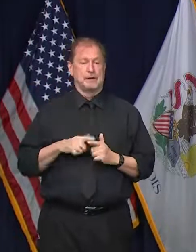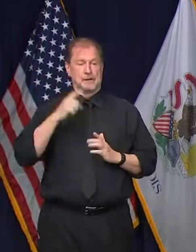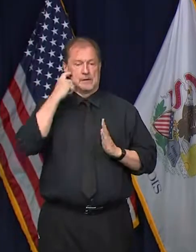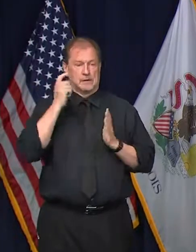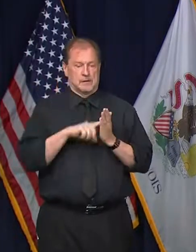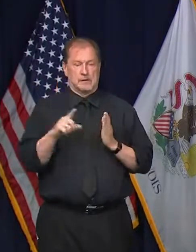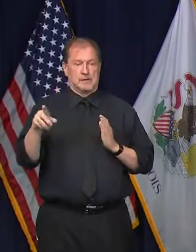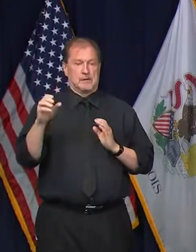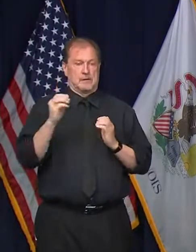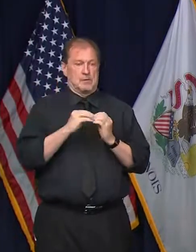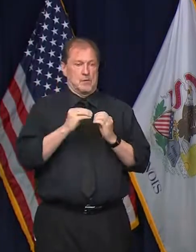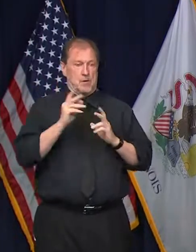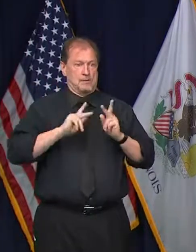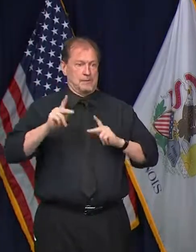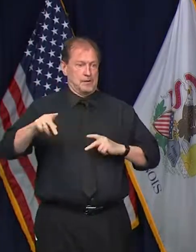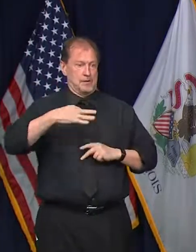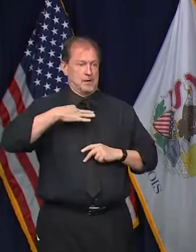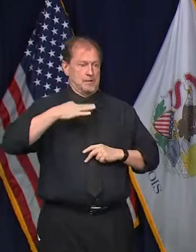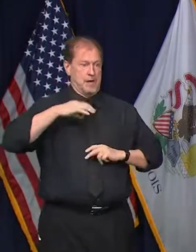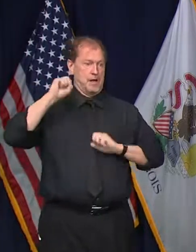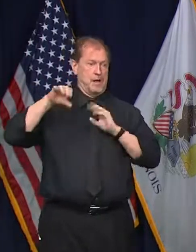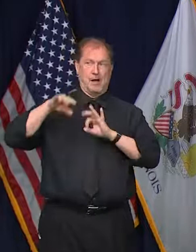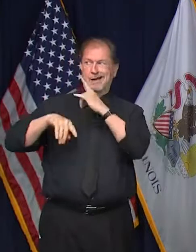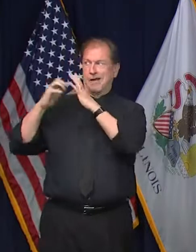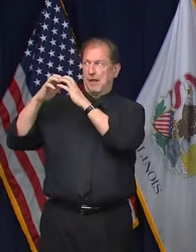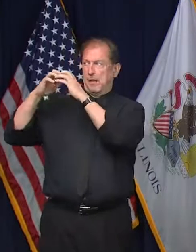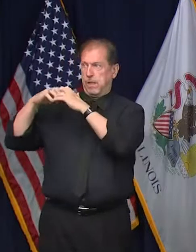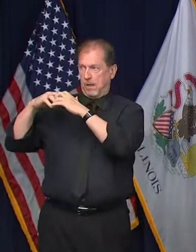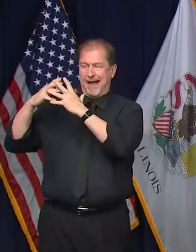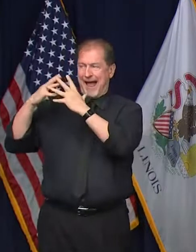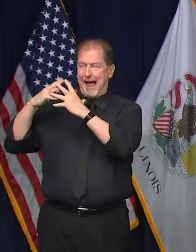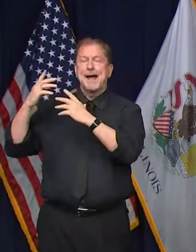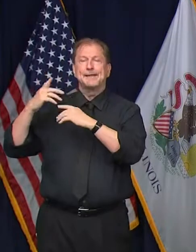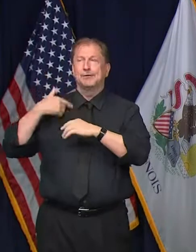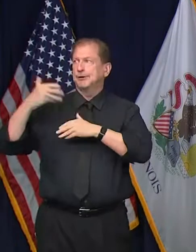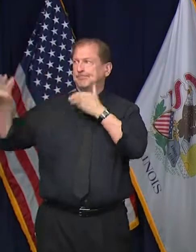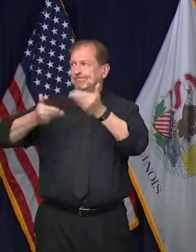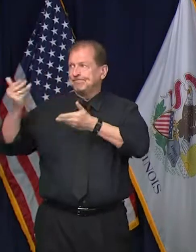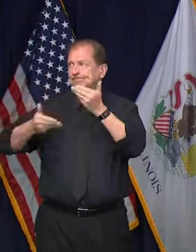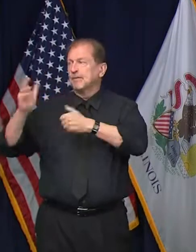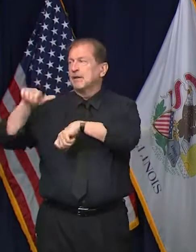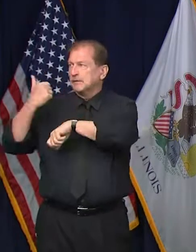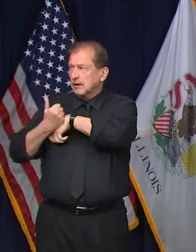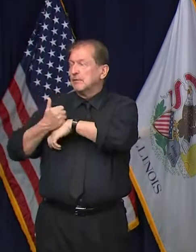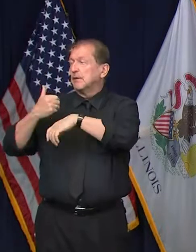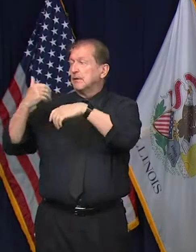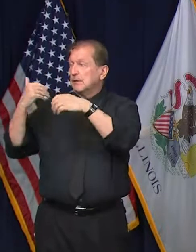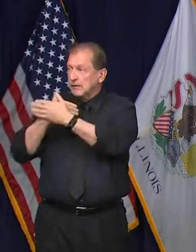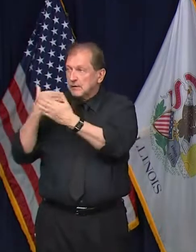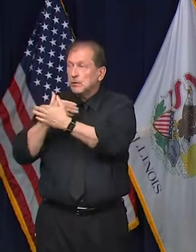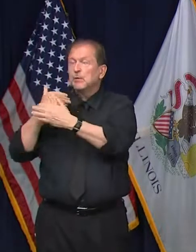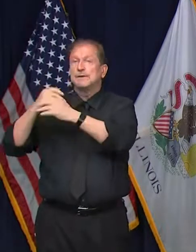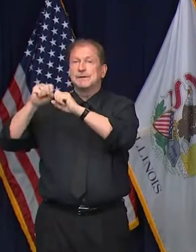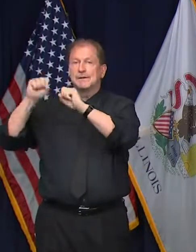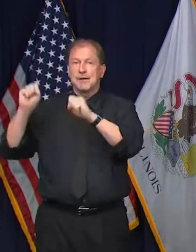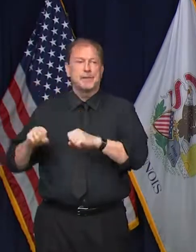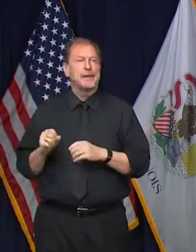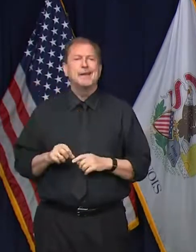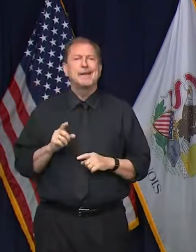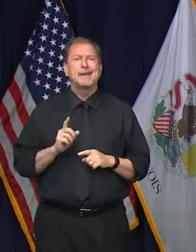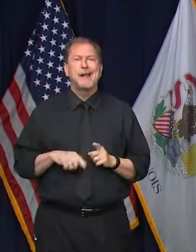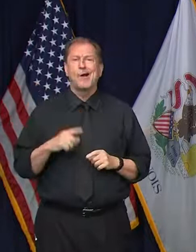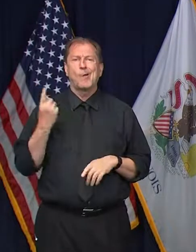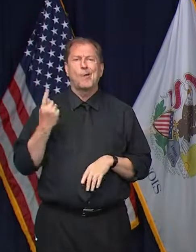of applications, we acted as quickly as we could with a system that, frankly, you can't just snap your